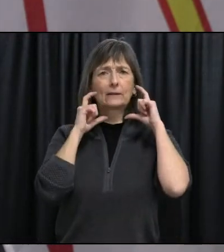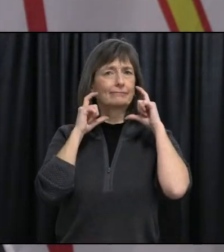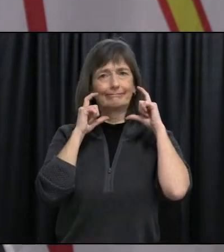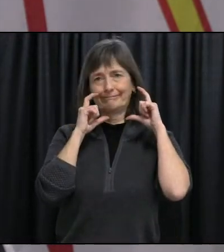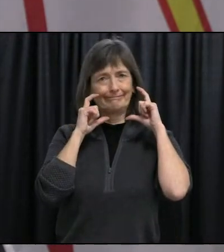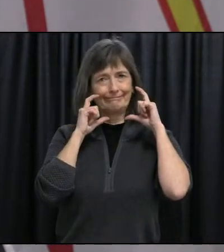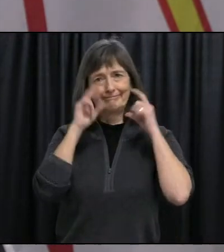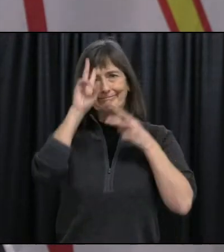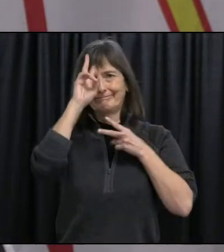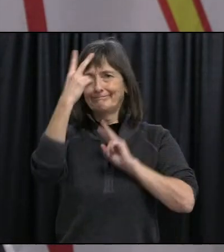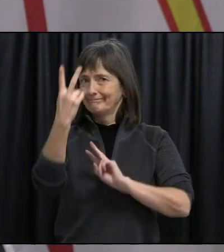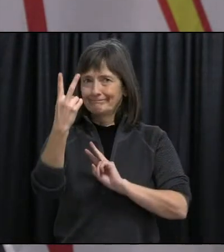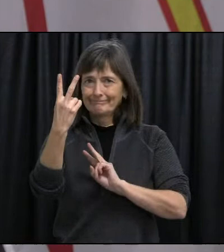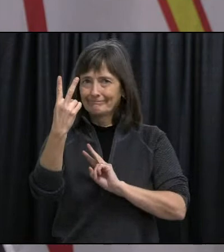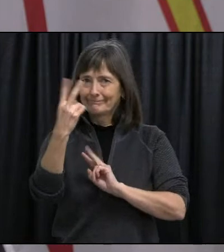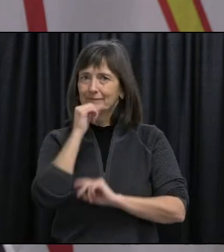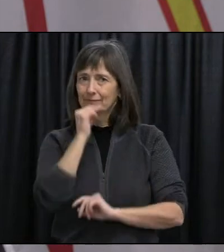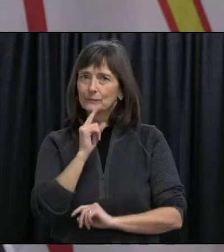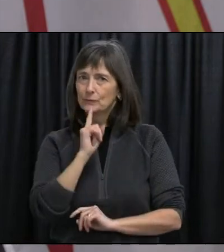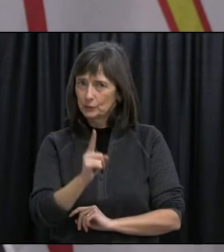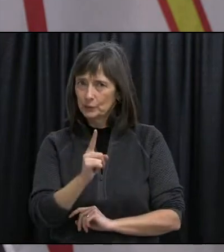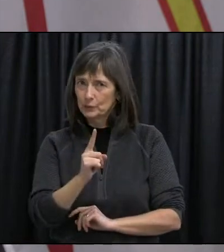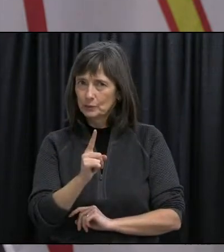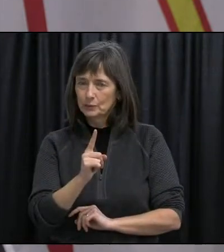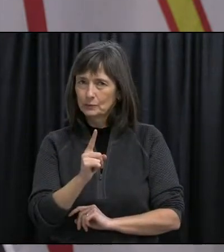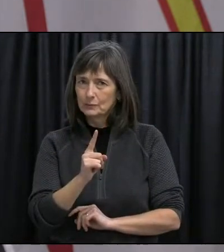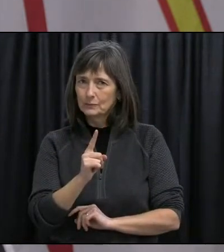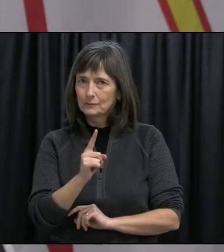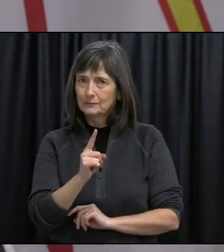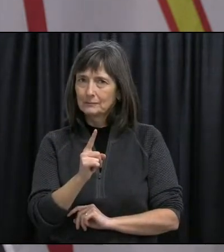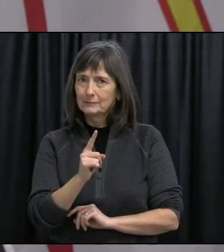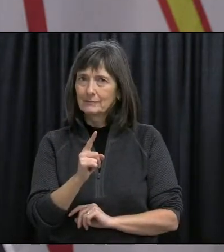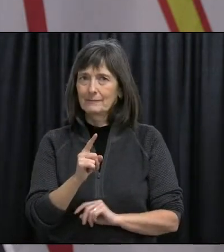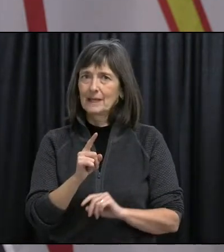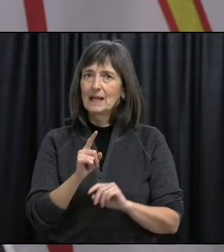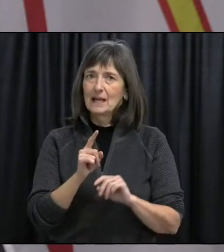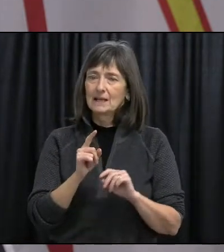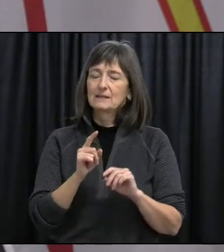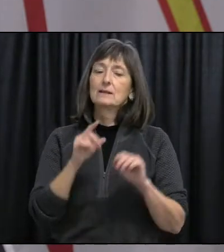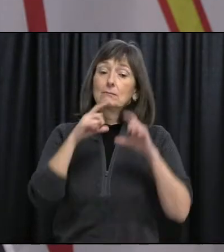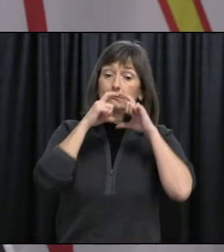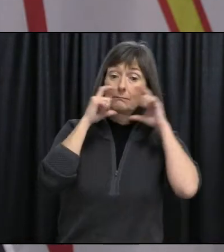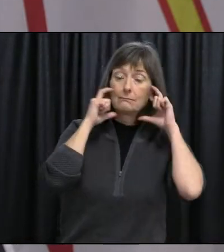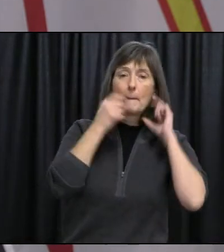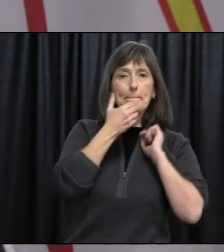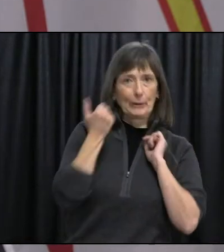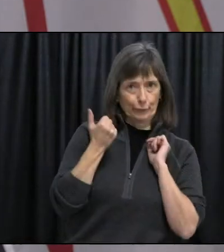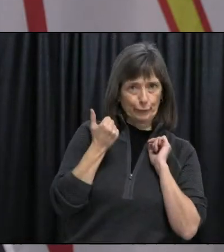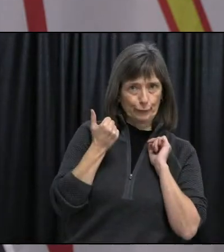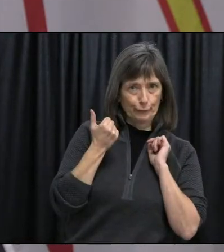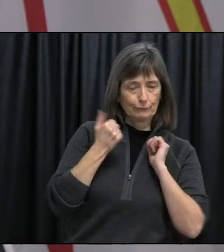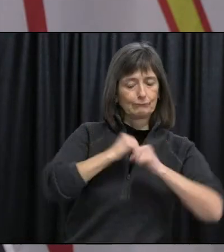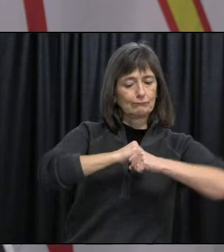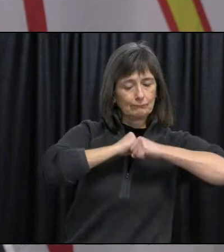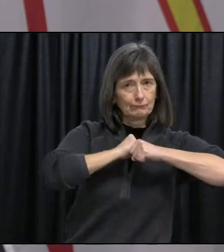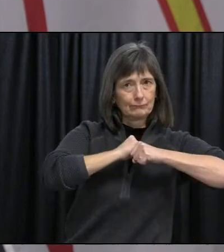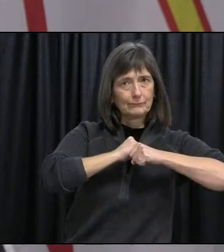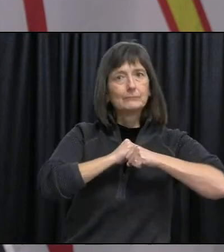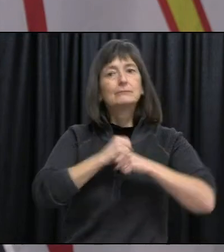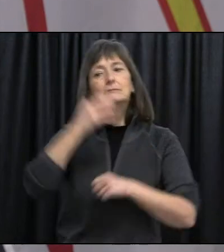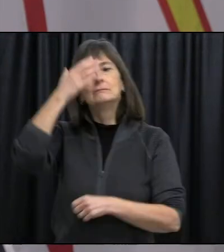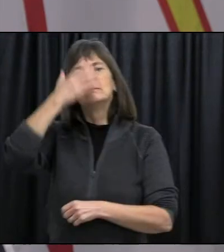some misunderstanding about that, but it does not, from a droplet spread point of view, does not offer you for the same protection from